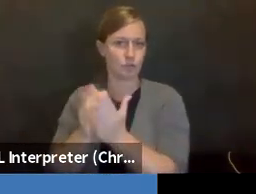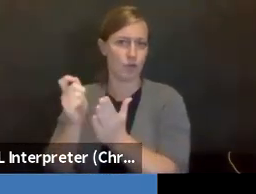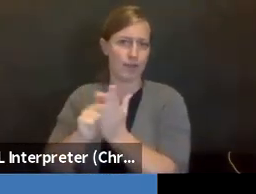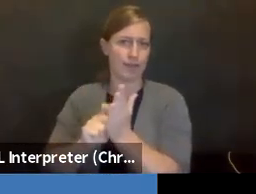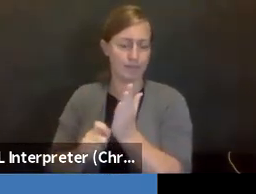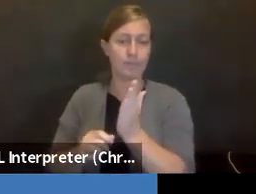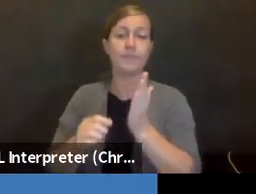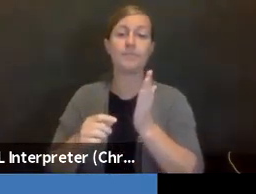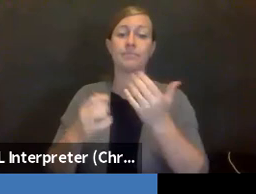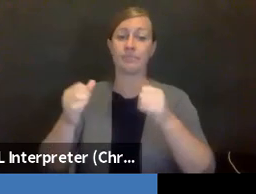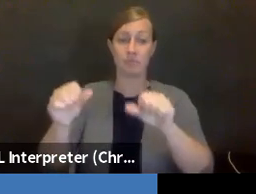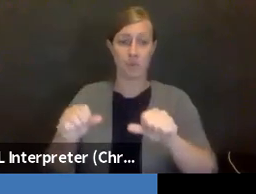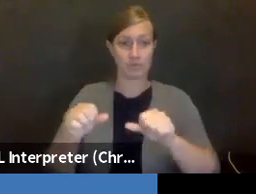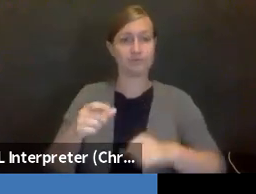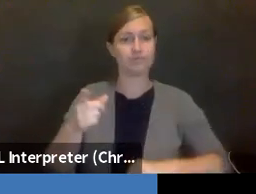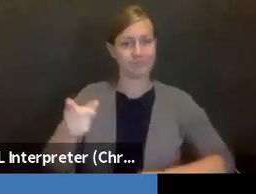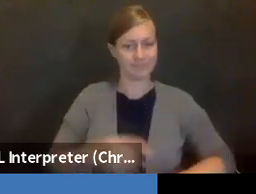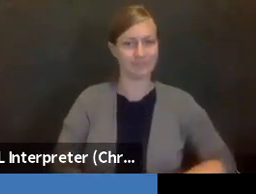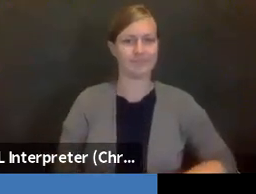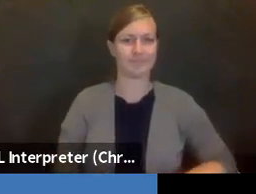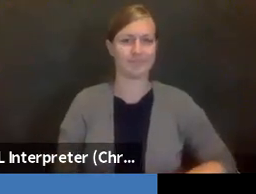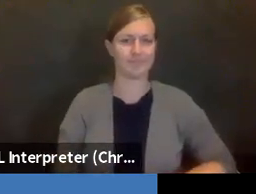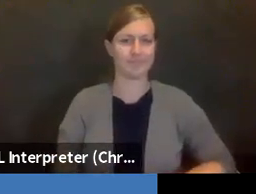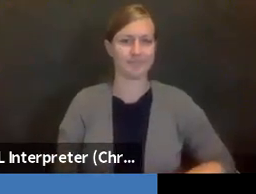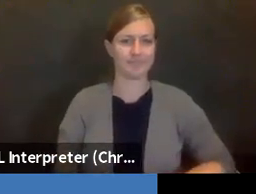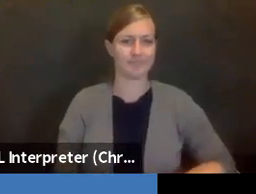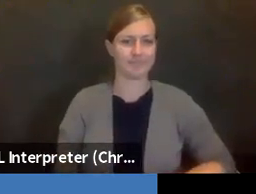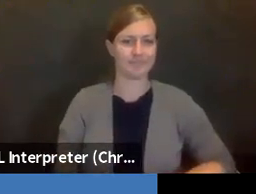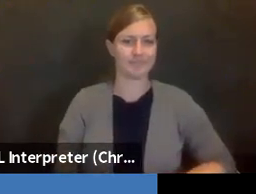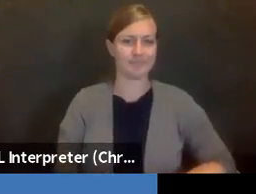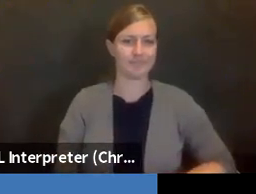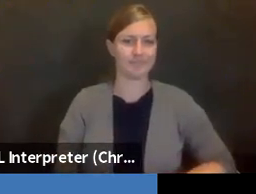And it's posted in Amy's journal.